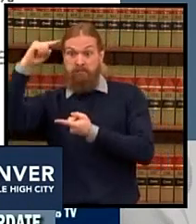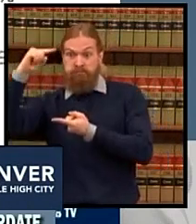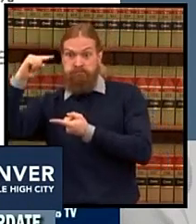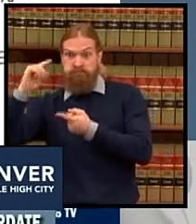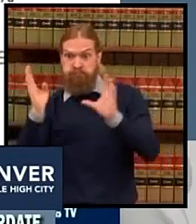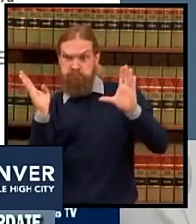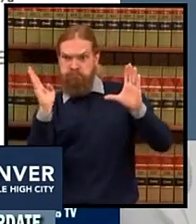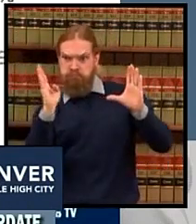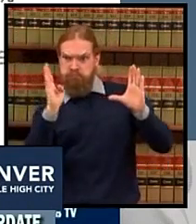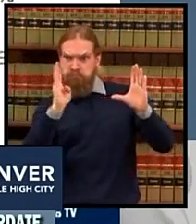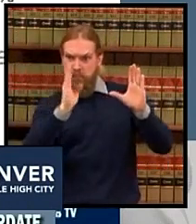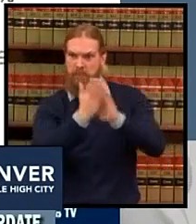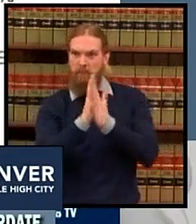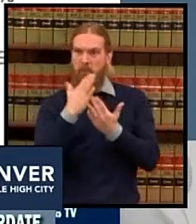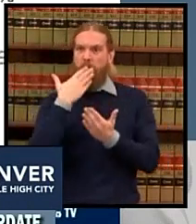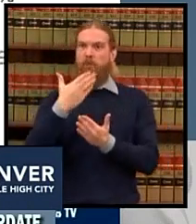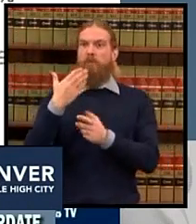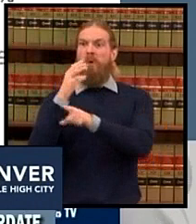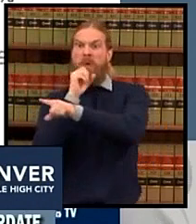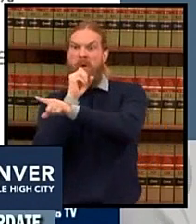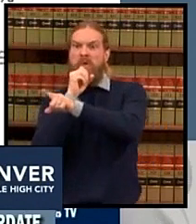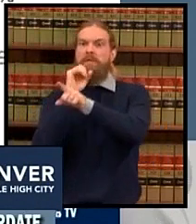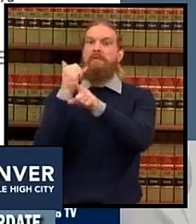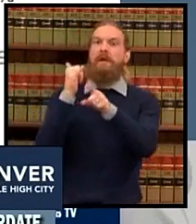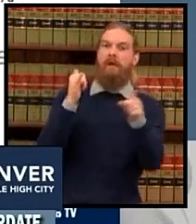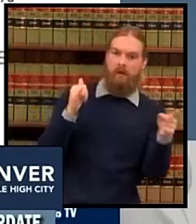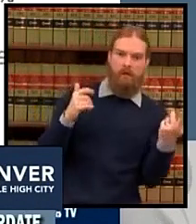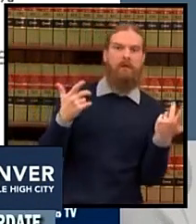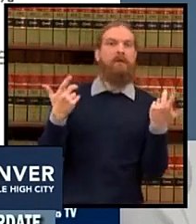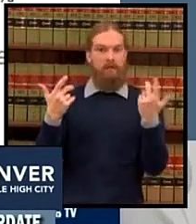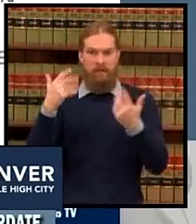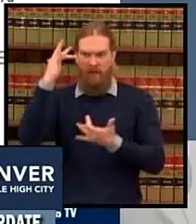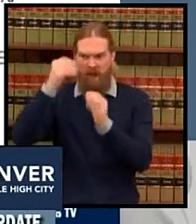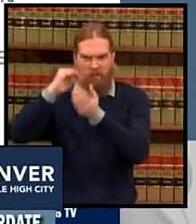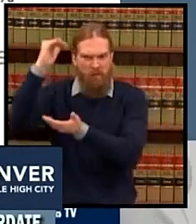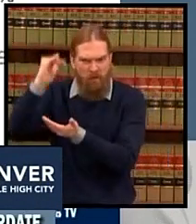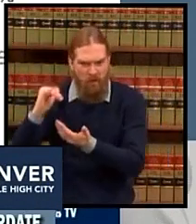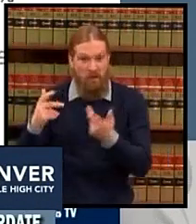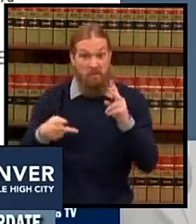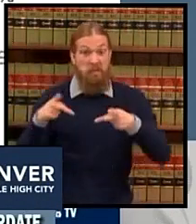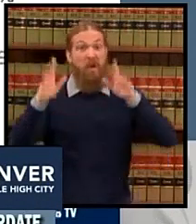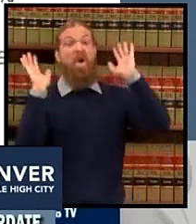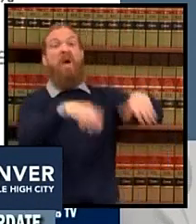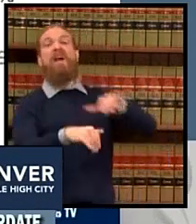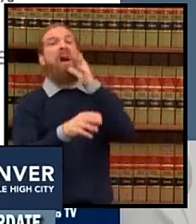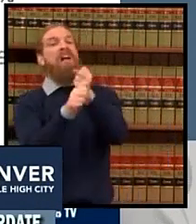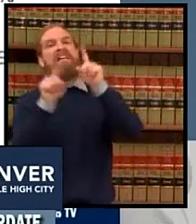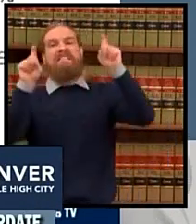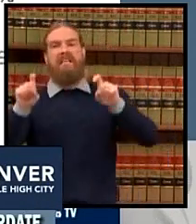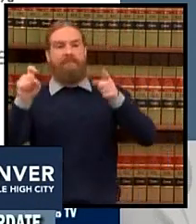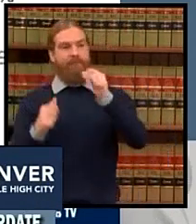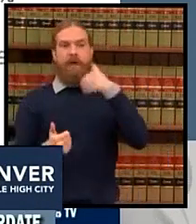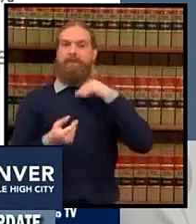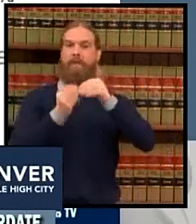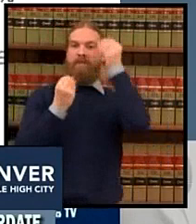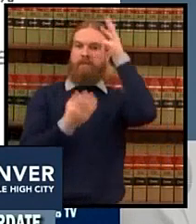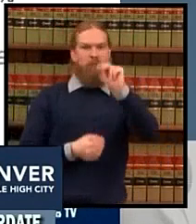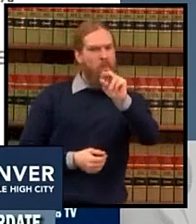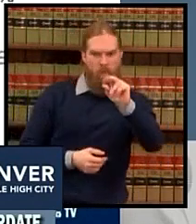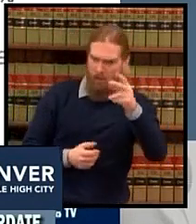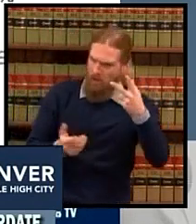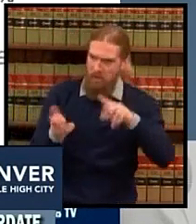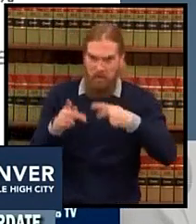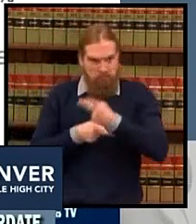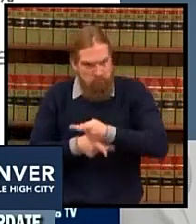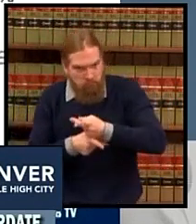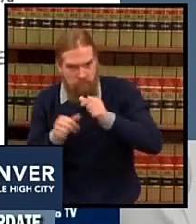would be concerned about that if positivity was staying up. If less people were getting tested but positivity rate was still very high, I think